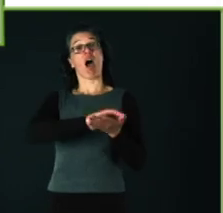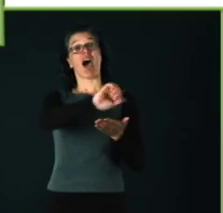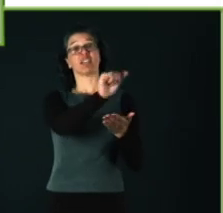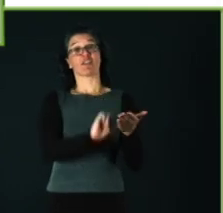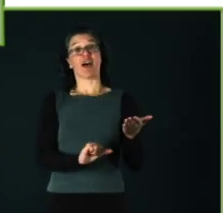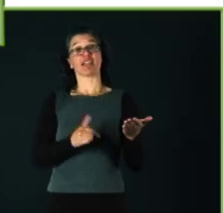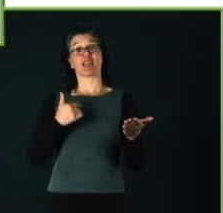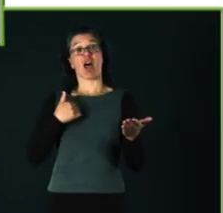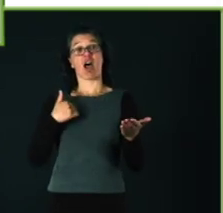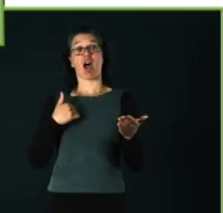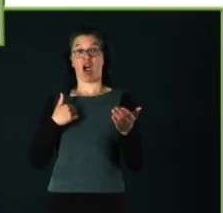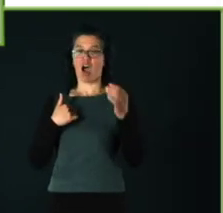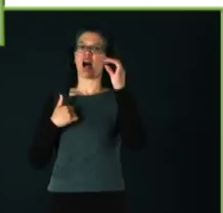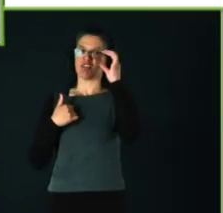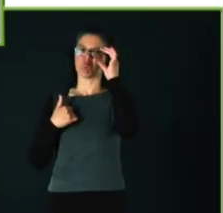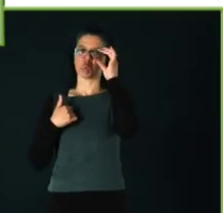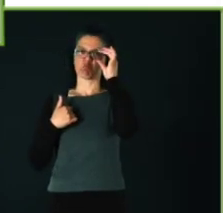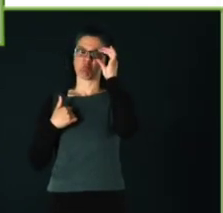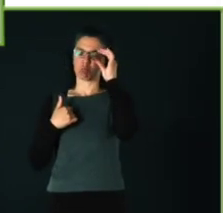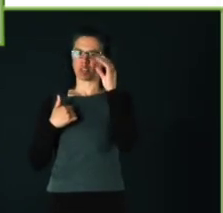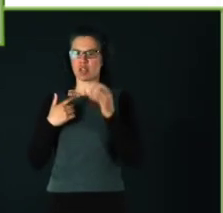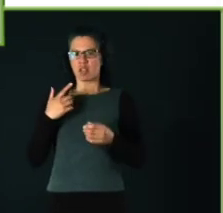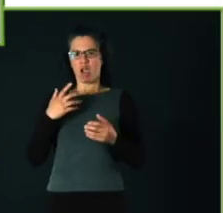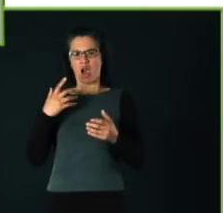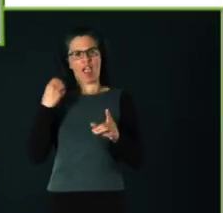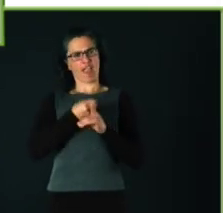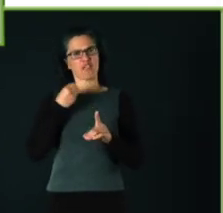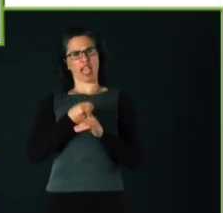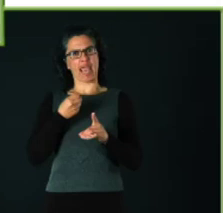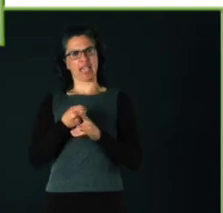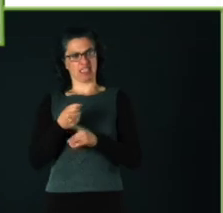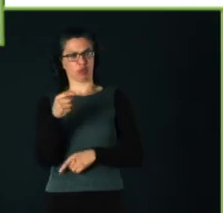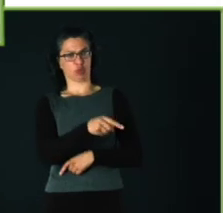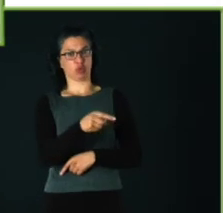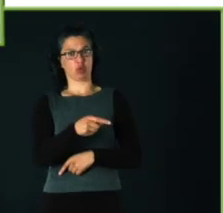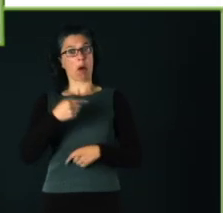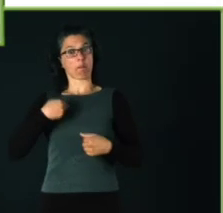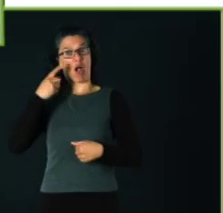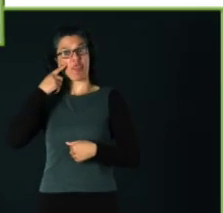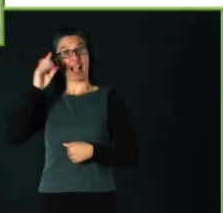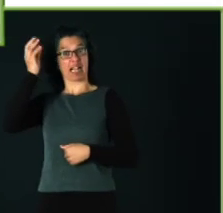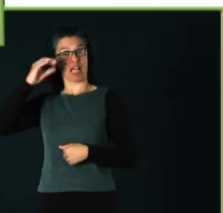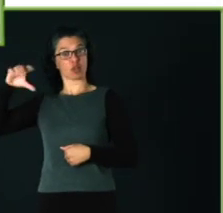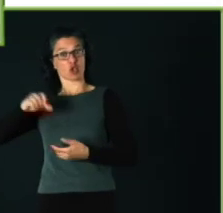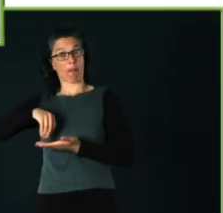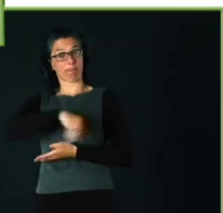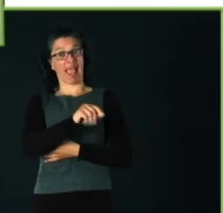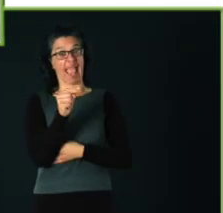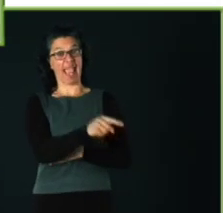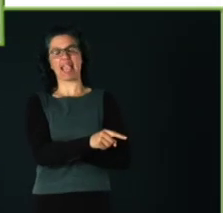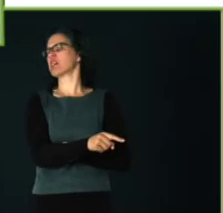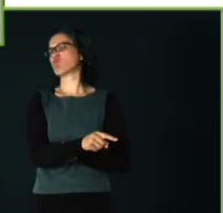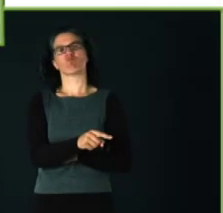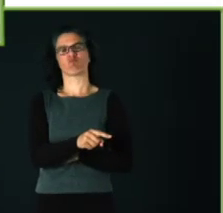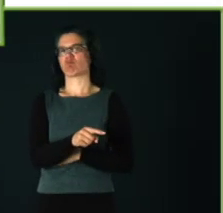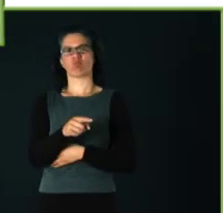was indicated at Hantavasa. That was no intention that council should pay. I believed it then